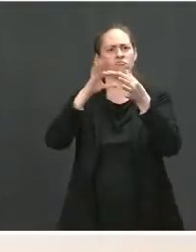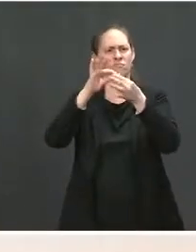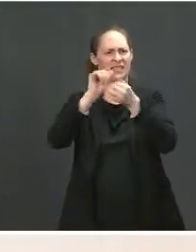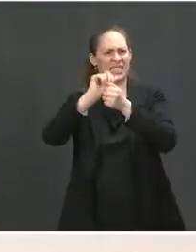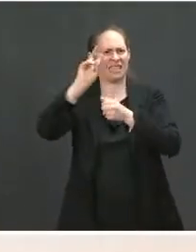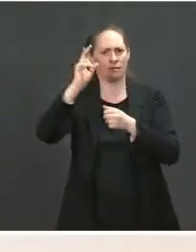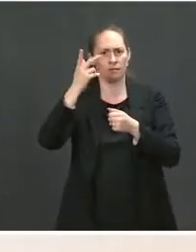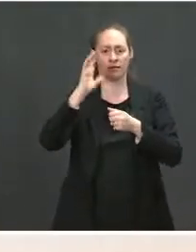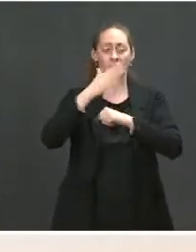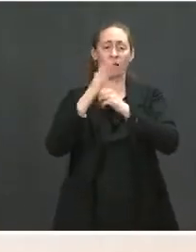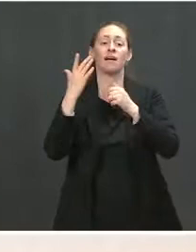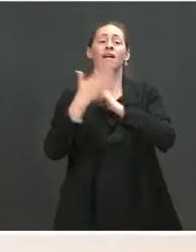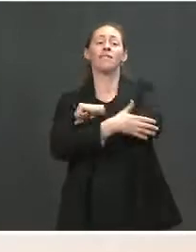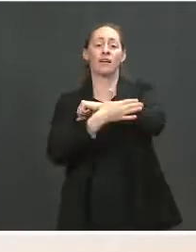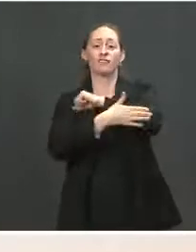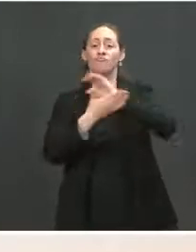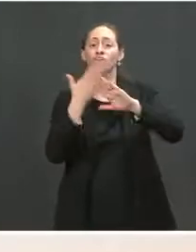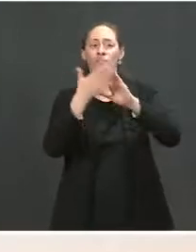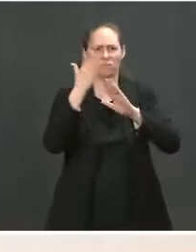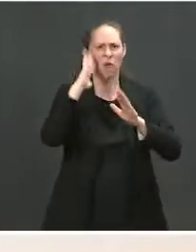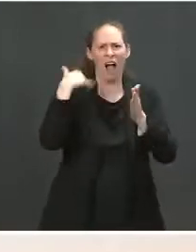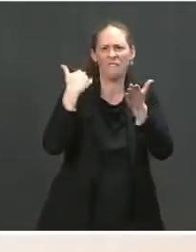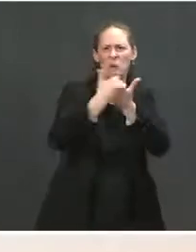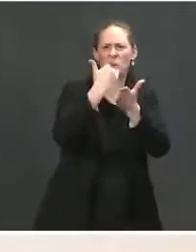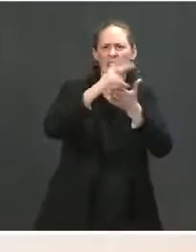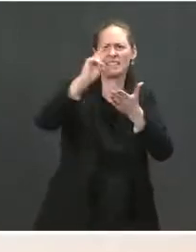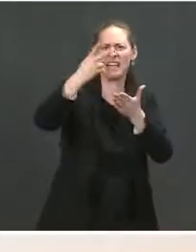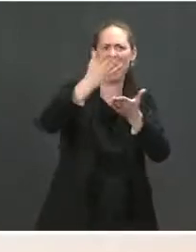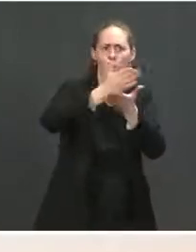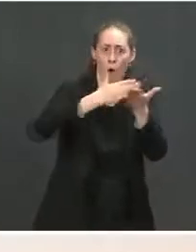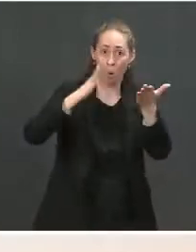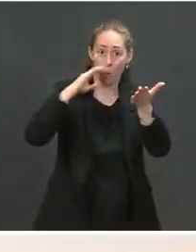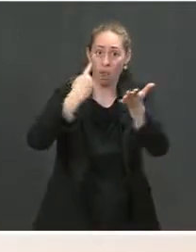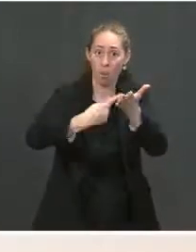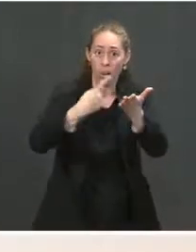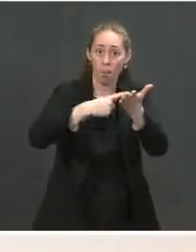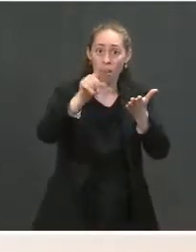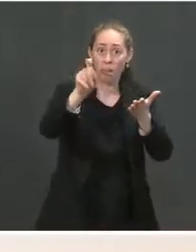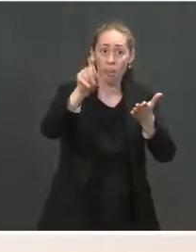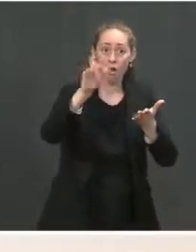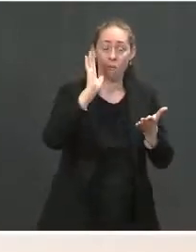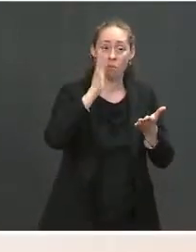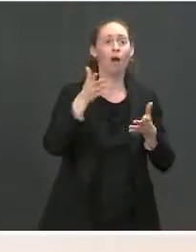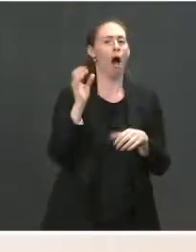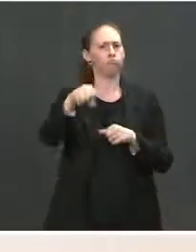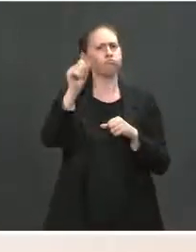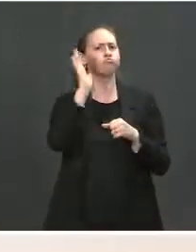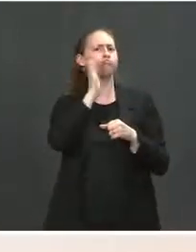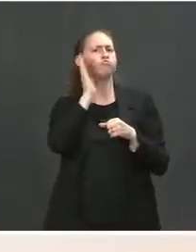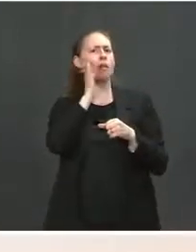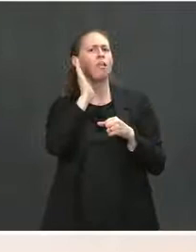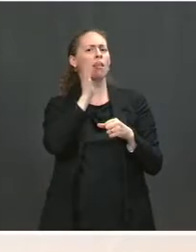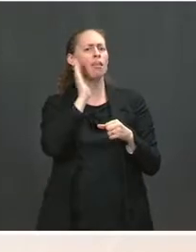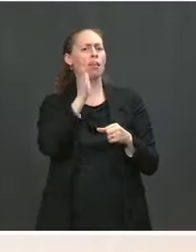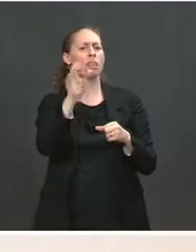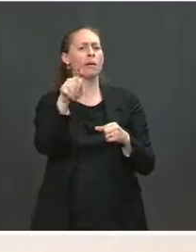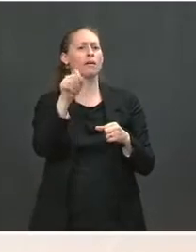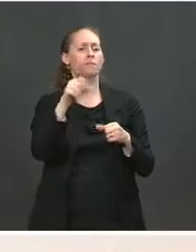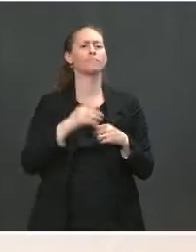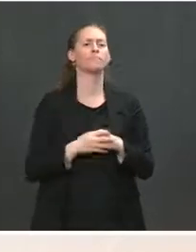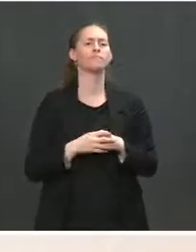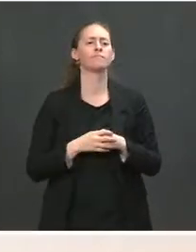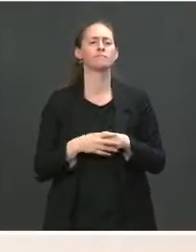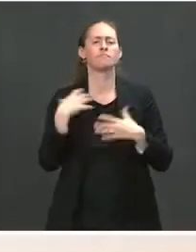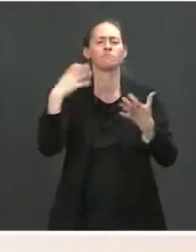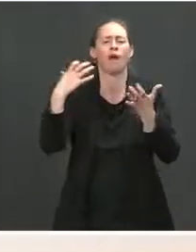intention. On that front? Nope. That's our intention. Go ahead, Jeff. Janet, a couple more follow-ups on Russia. Sure. Does